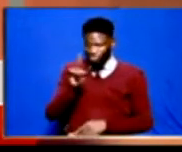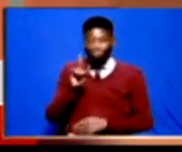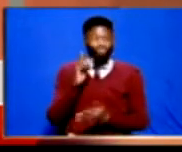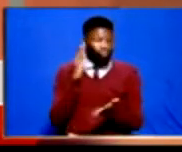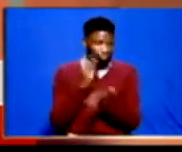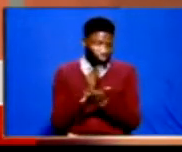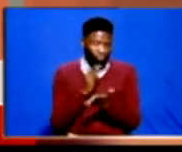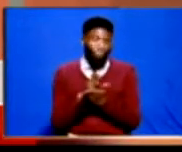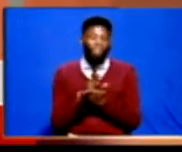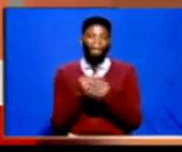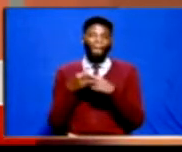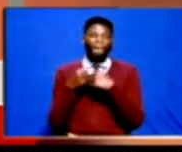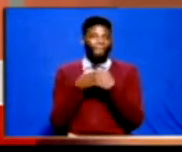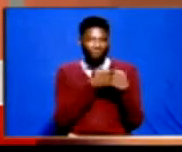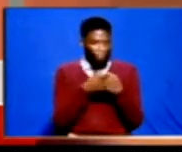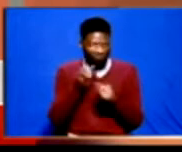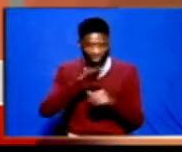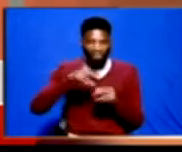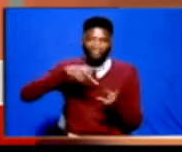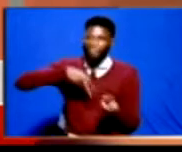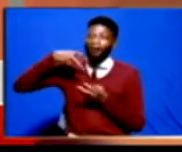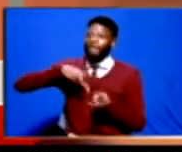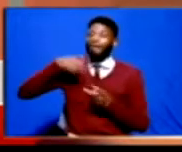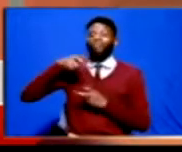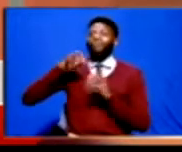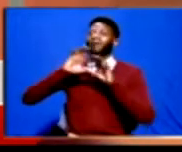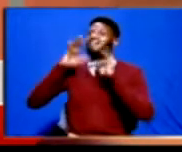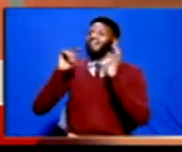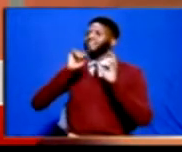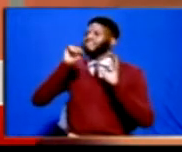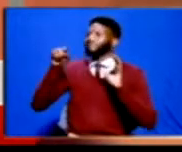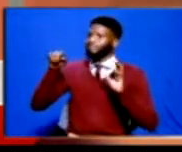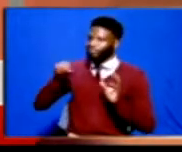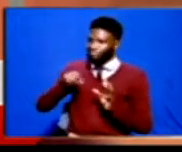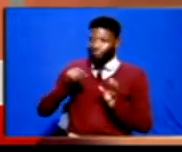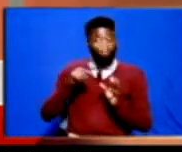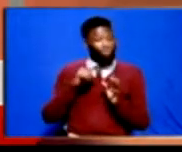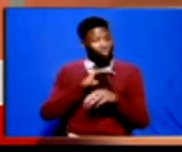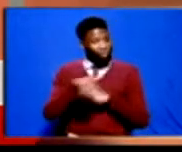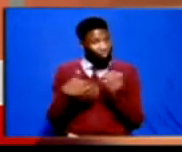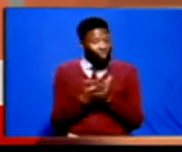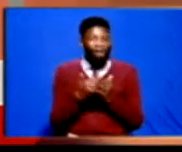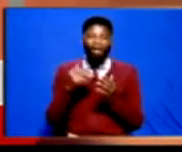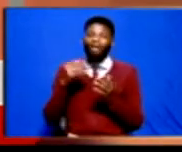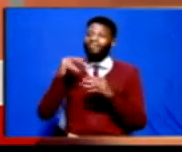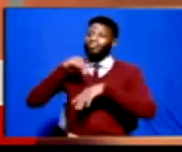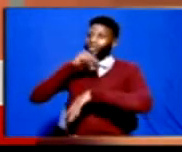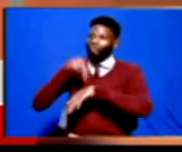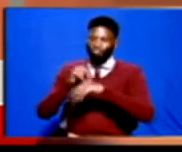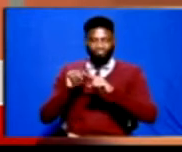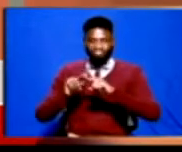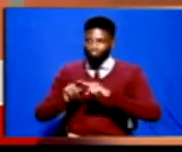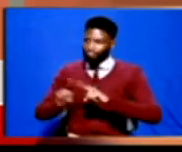dynamics of mining all across the world. Of course, every nation has different aspects around